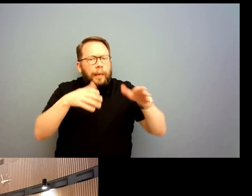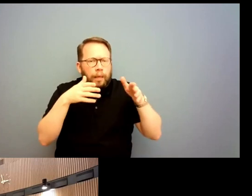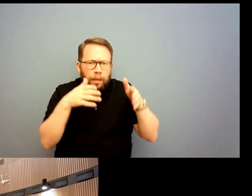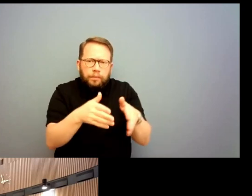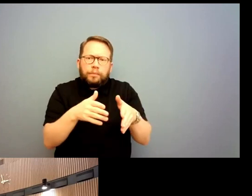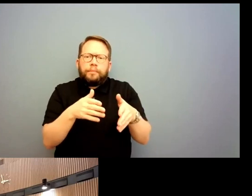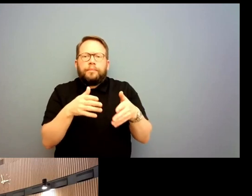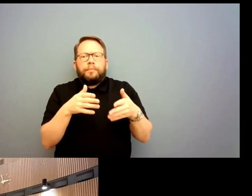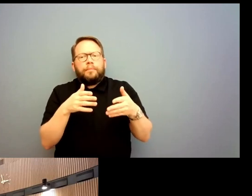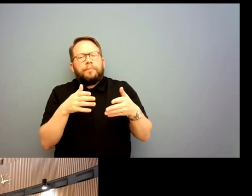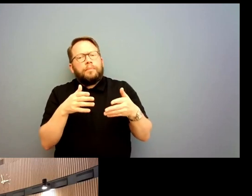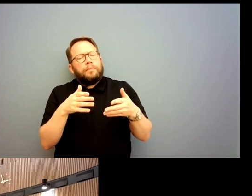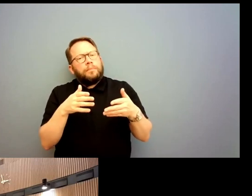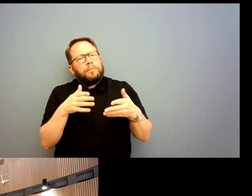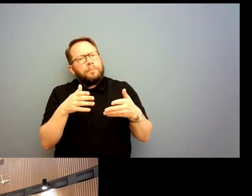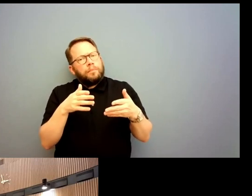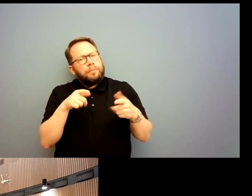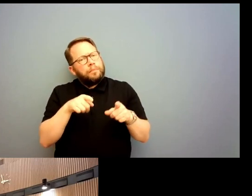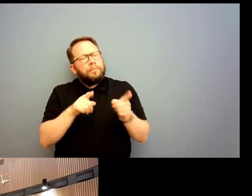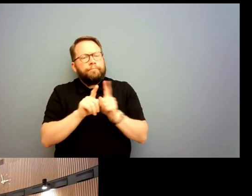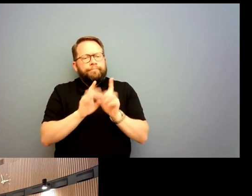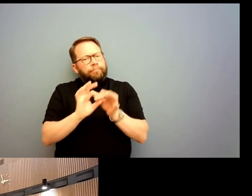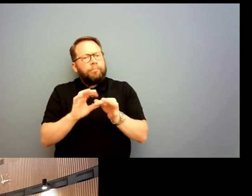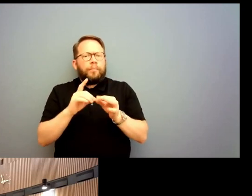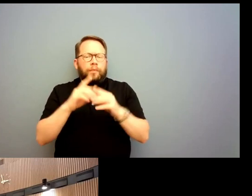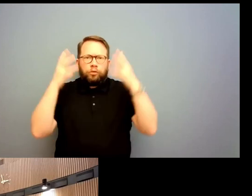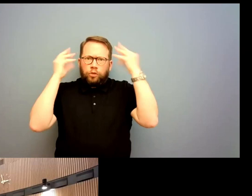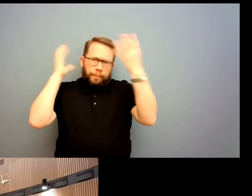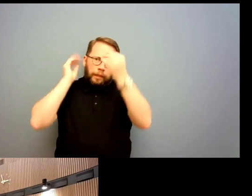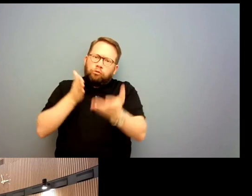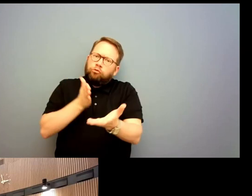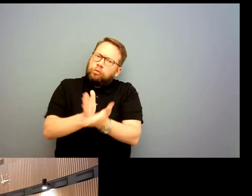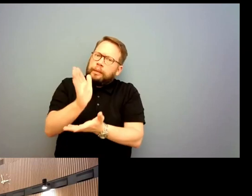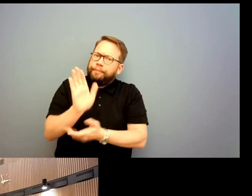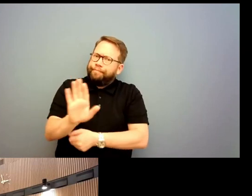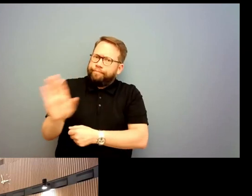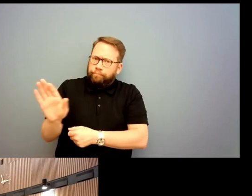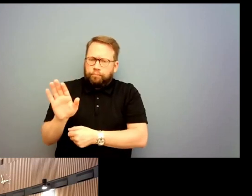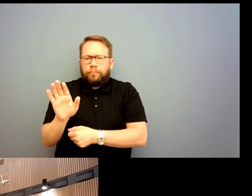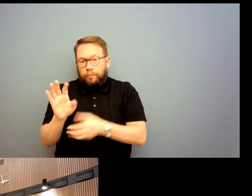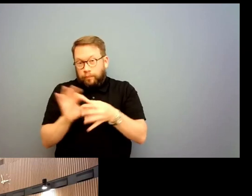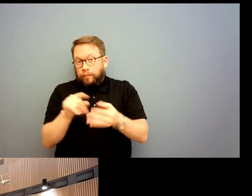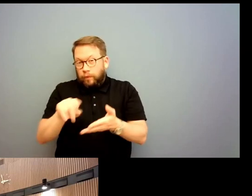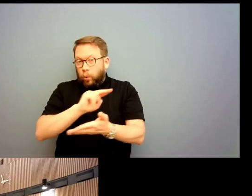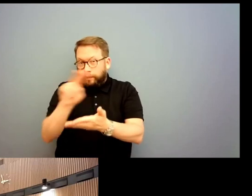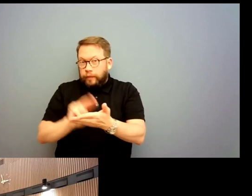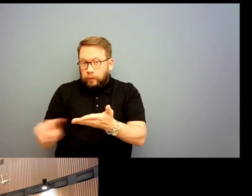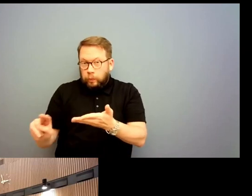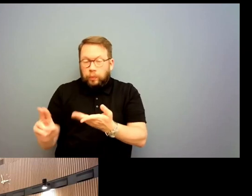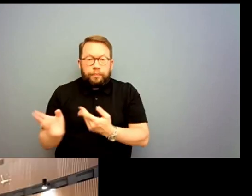monitoring mechanism for the implementation of the UNCRPD in Finland. So